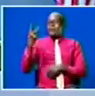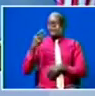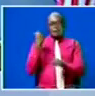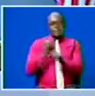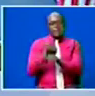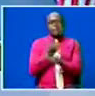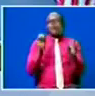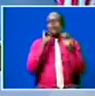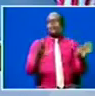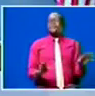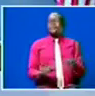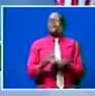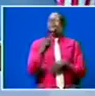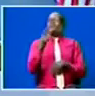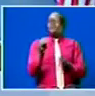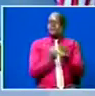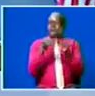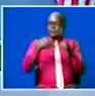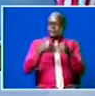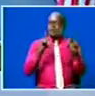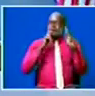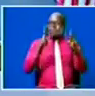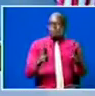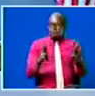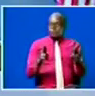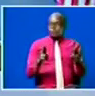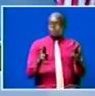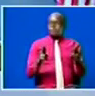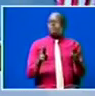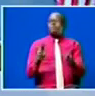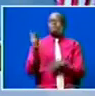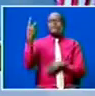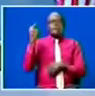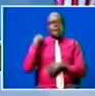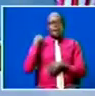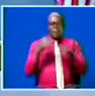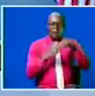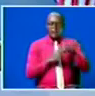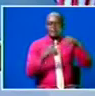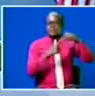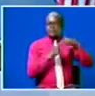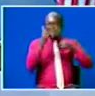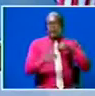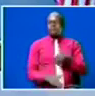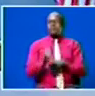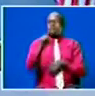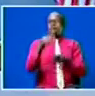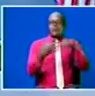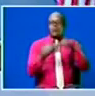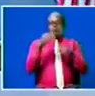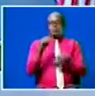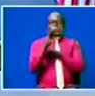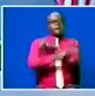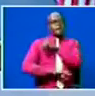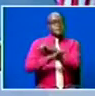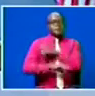well internationally, with the 2018 Reporters Without Borders Index ranking Kenya at 96th position out of 180 countries.